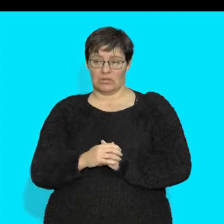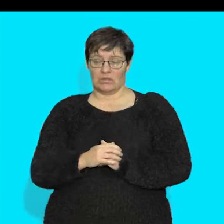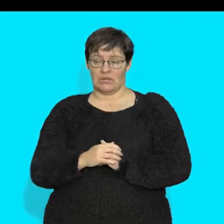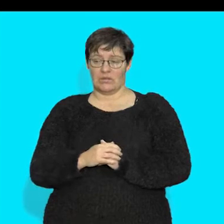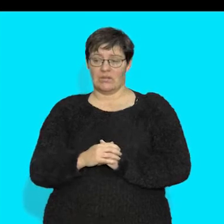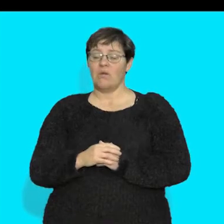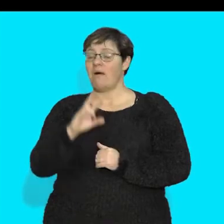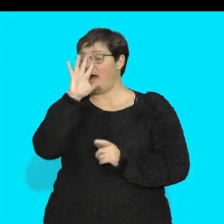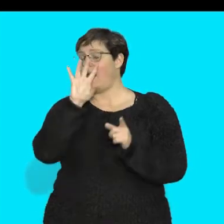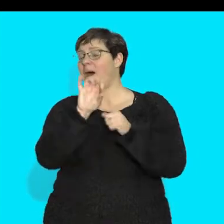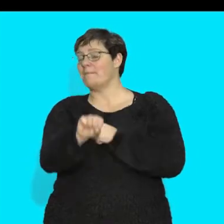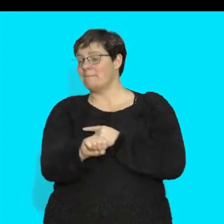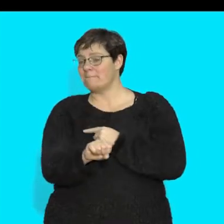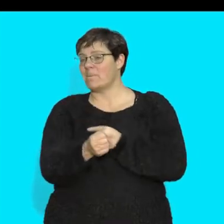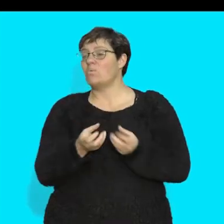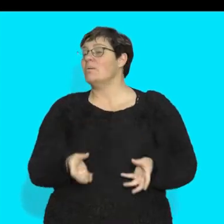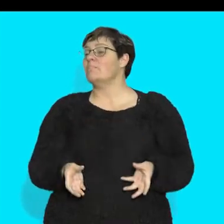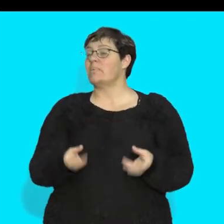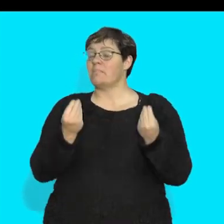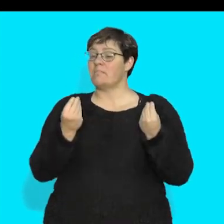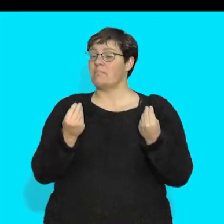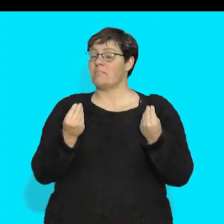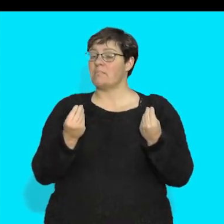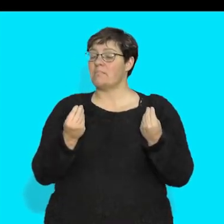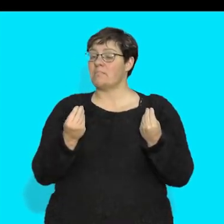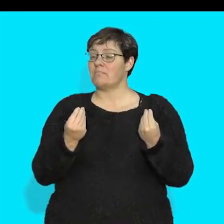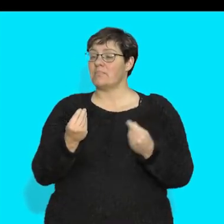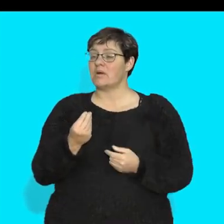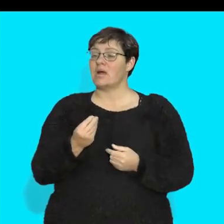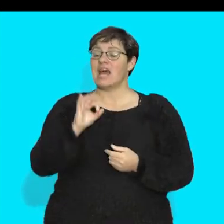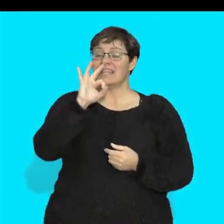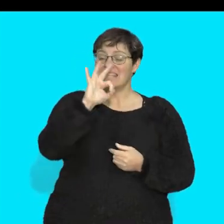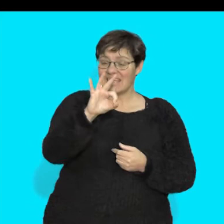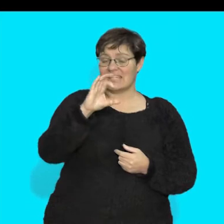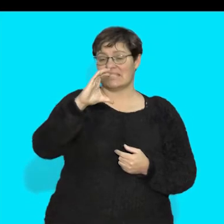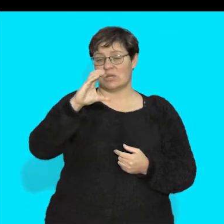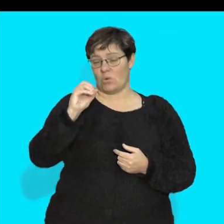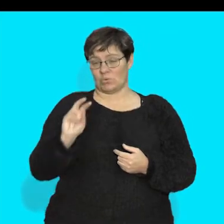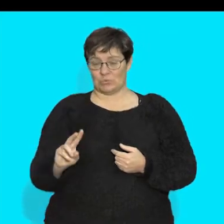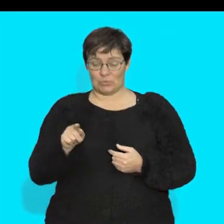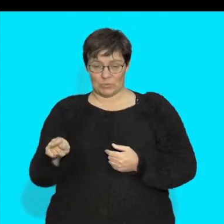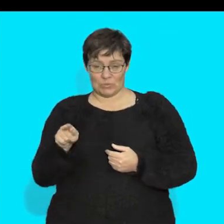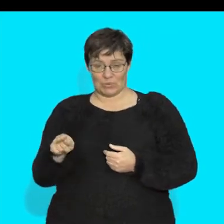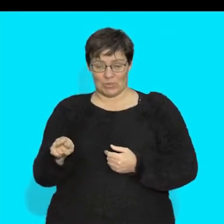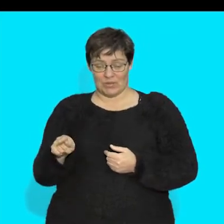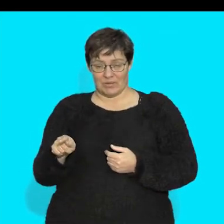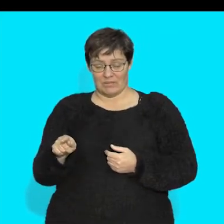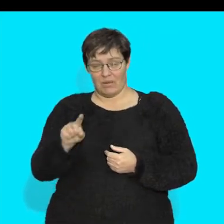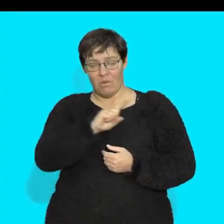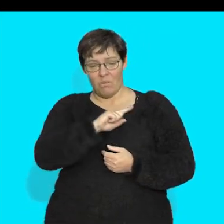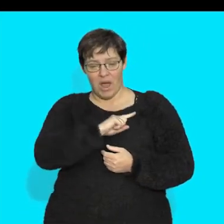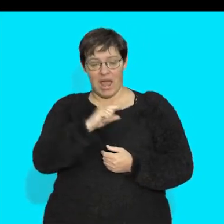And so we'd recognize that you're probably going to get 3 CO2 there